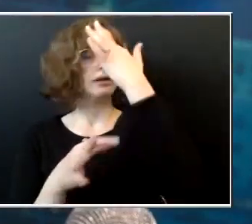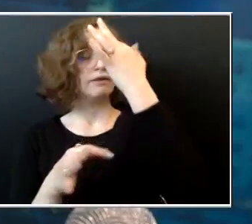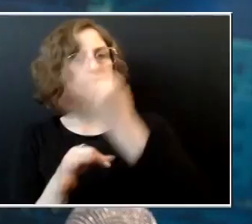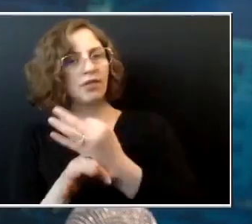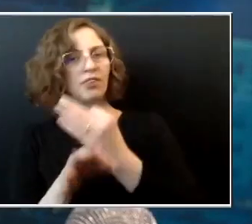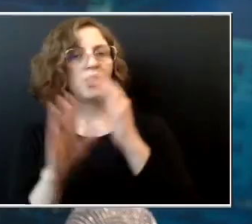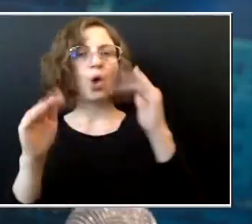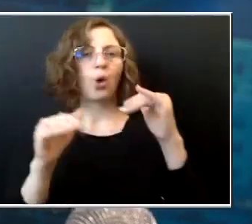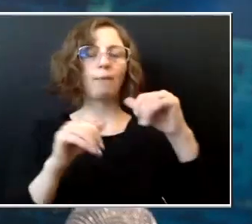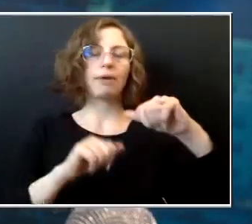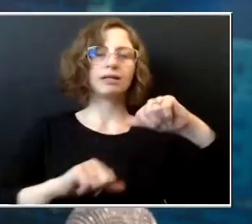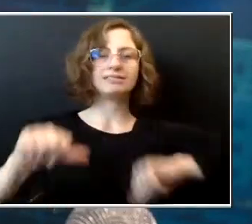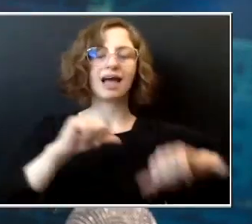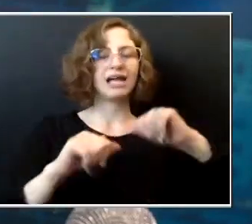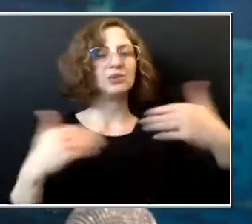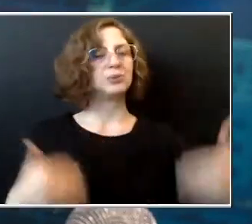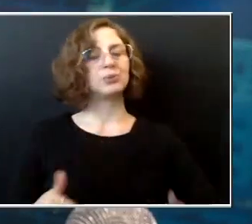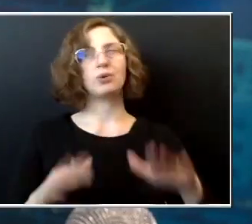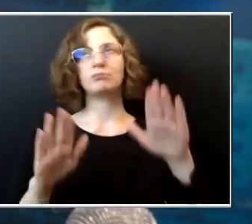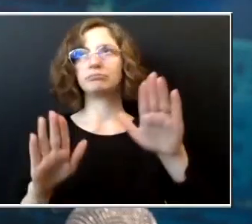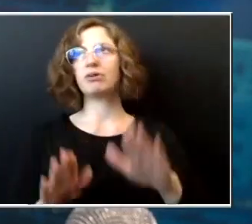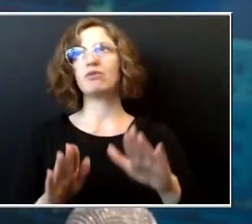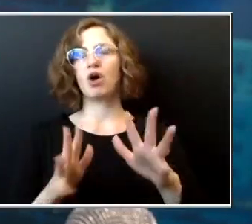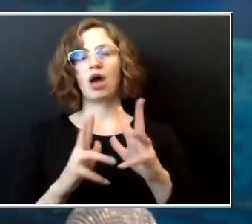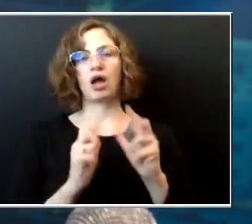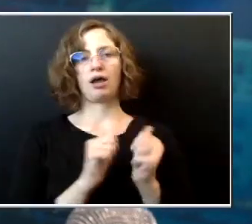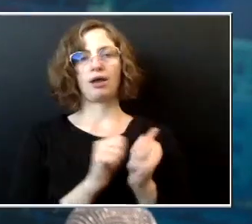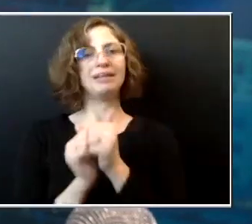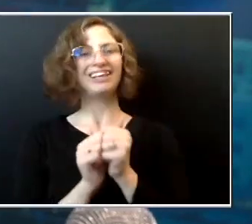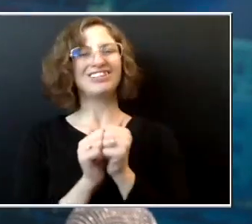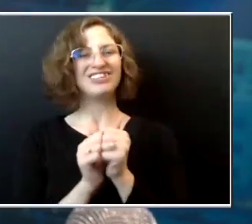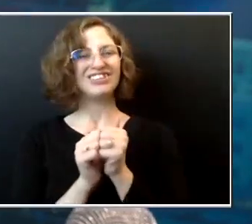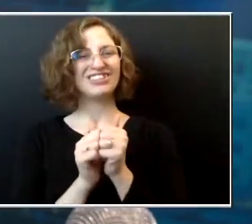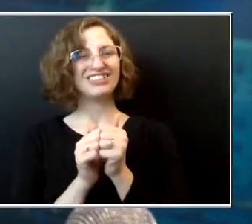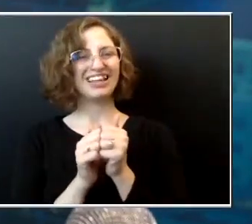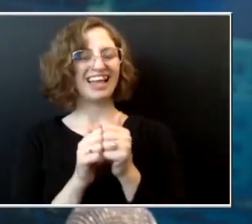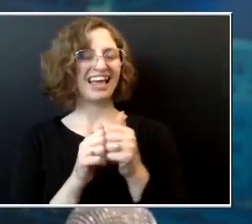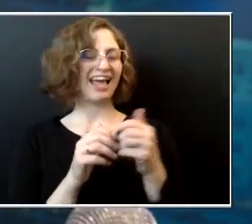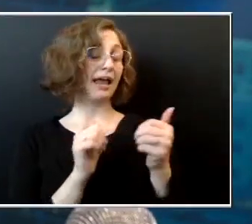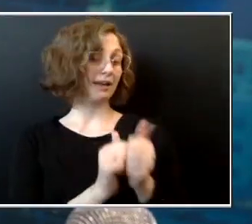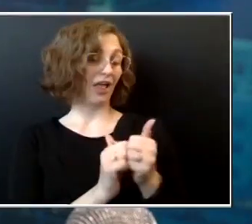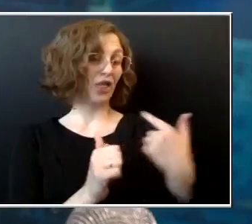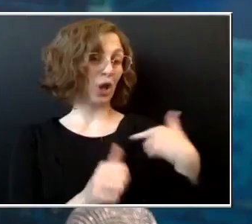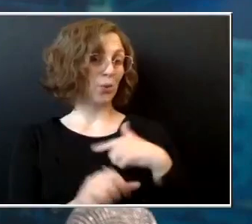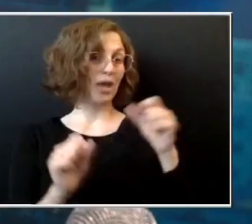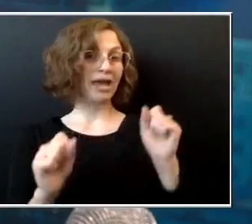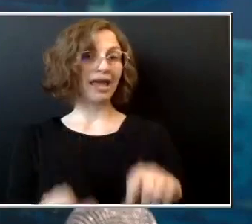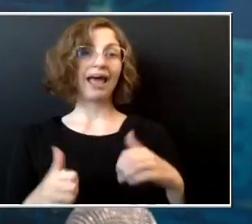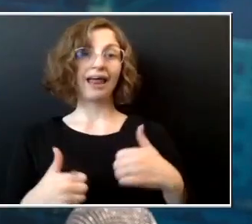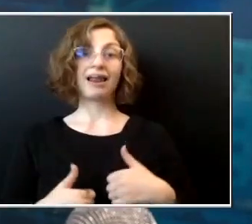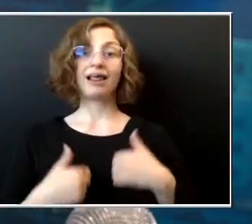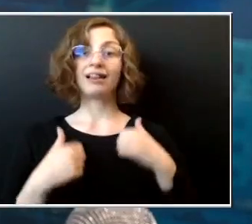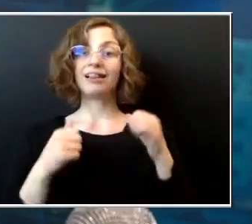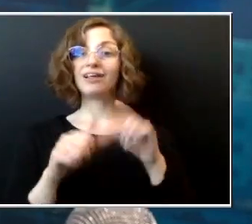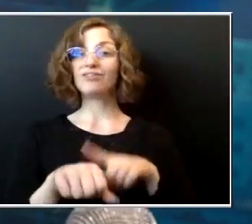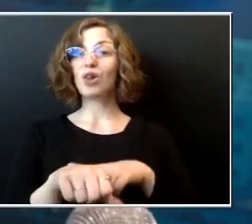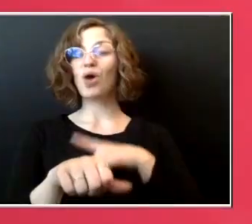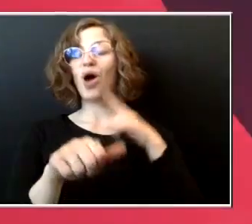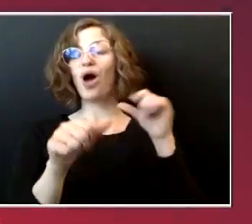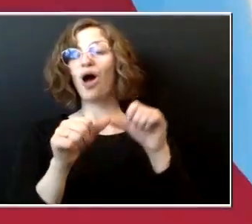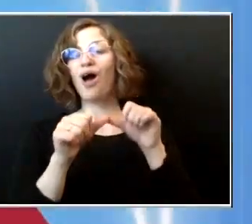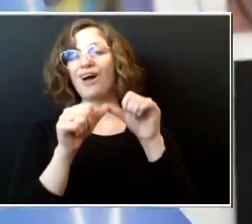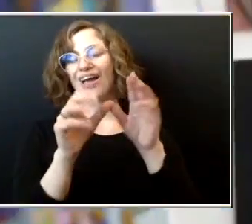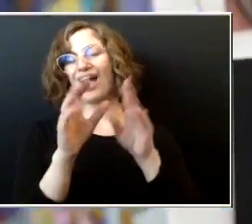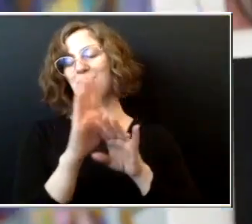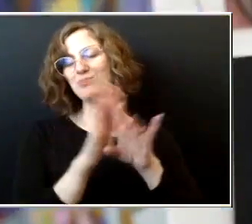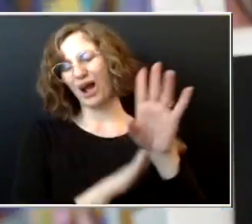the words of a Star Trek fan, together we can live long and we can prosper. That's it for today. We'll see you next time.